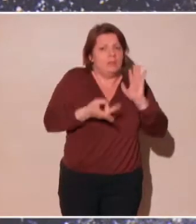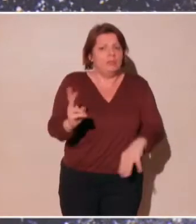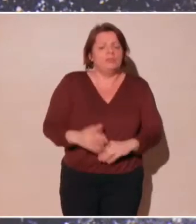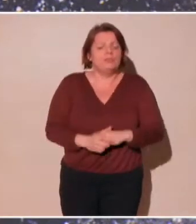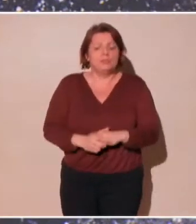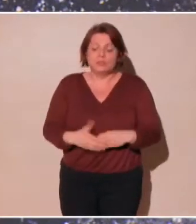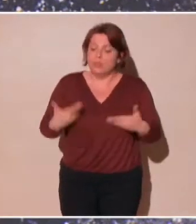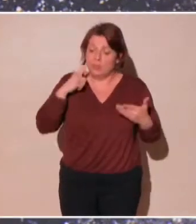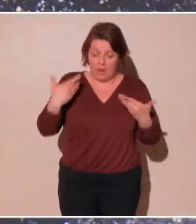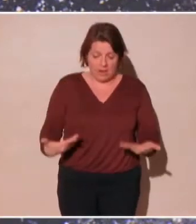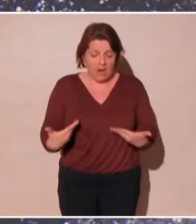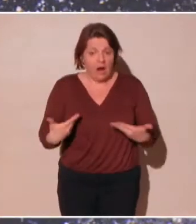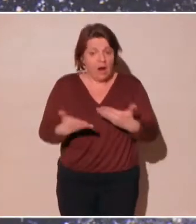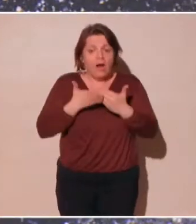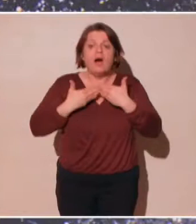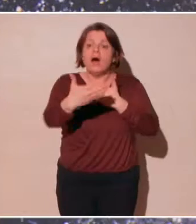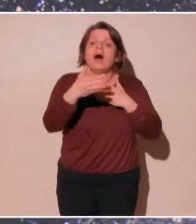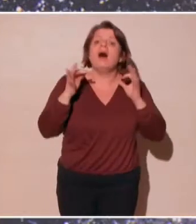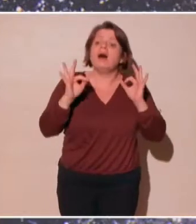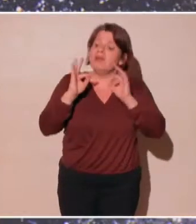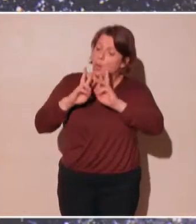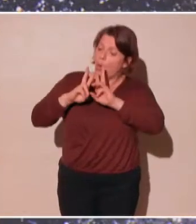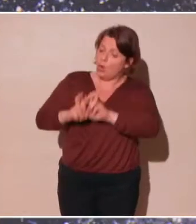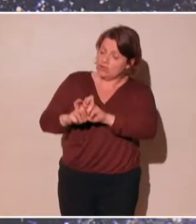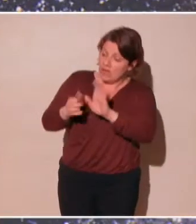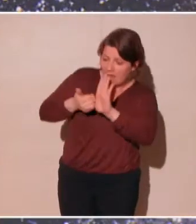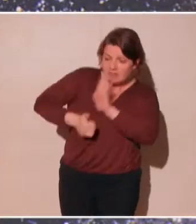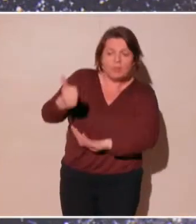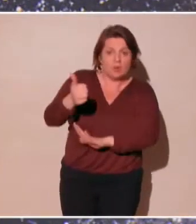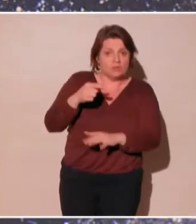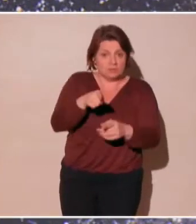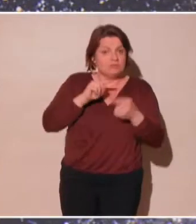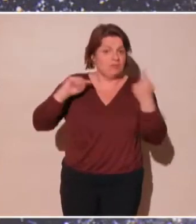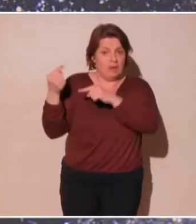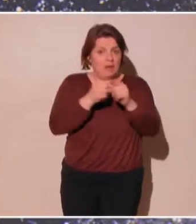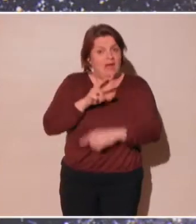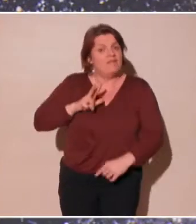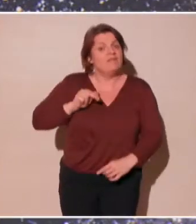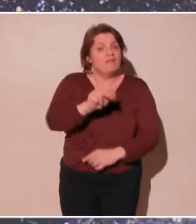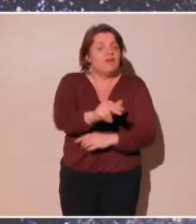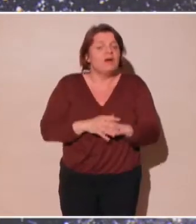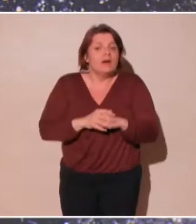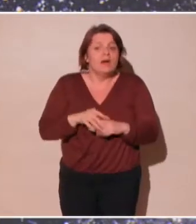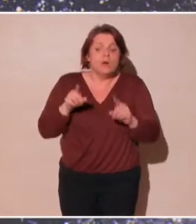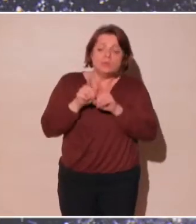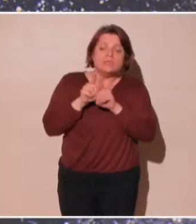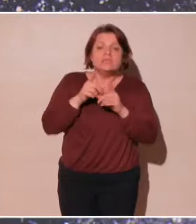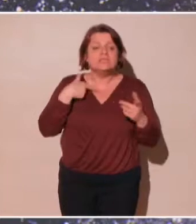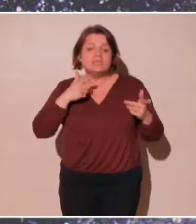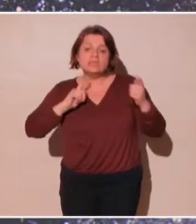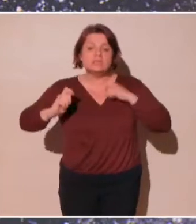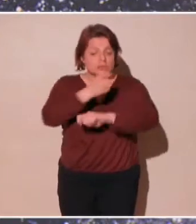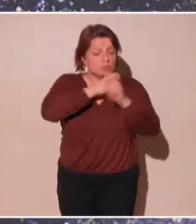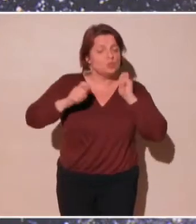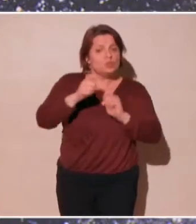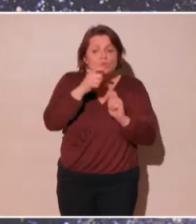In addition to the topics that already exist, tomorrow we'll be talking about the independence of research. We'll be talking about